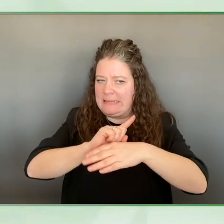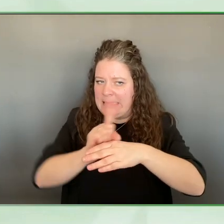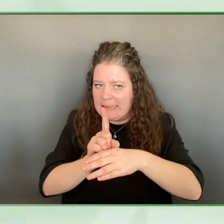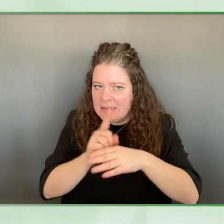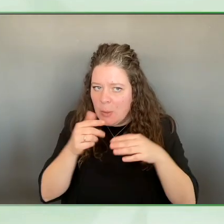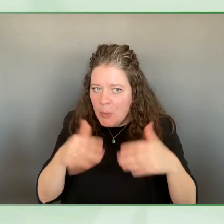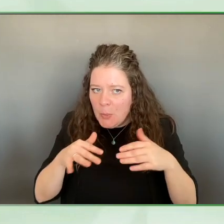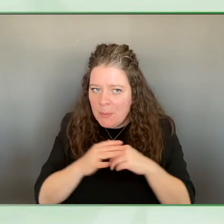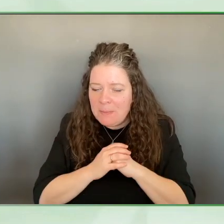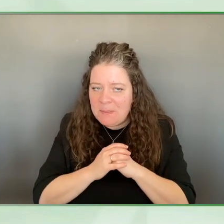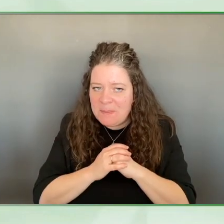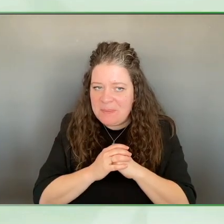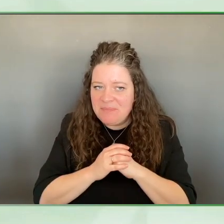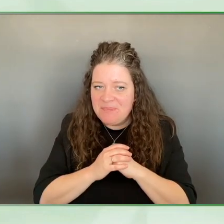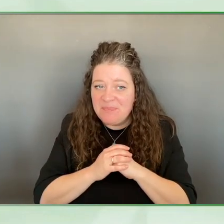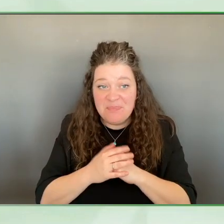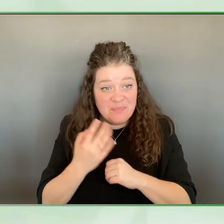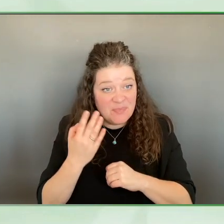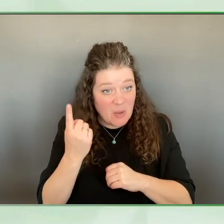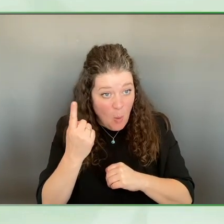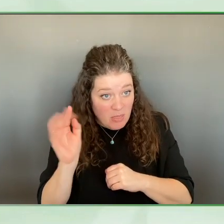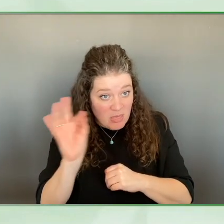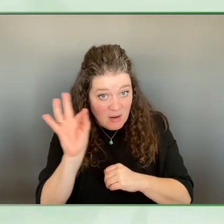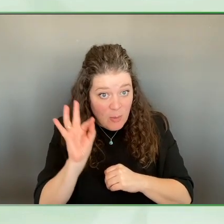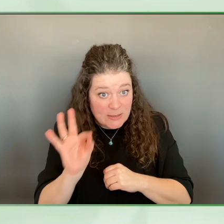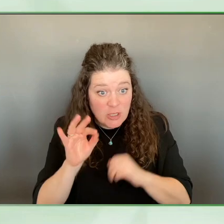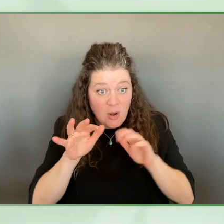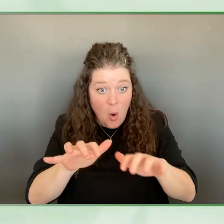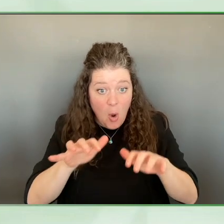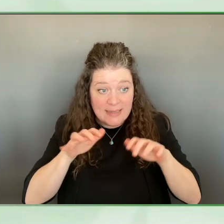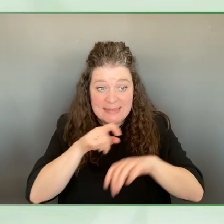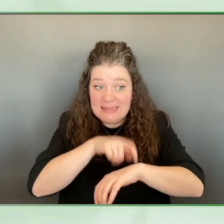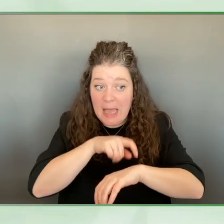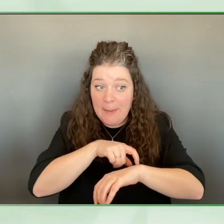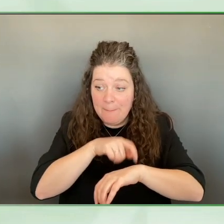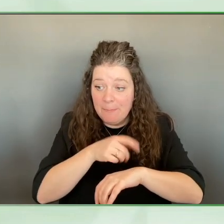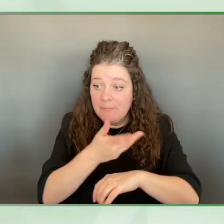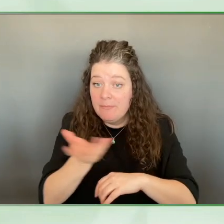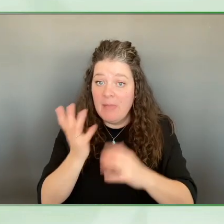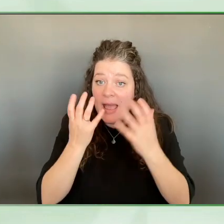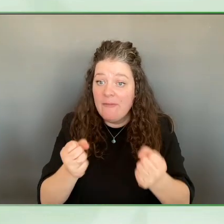Do we have time for one question from the audience? Does anybody have a question for any of our panelists?